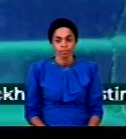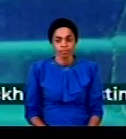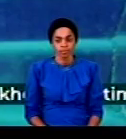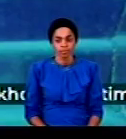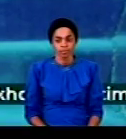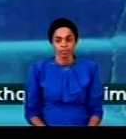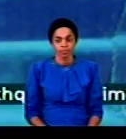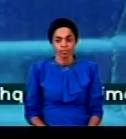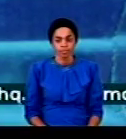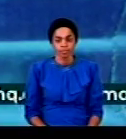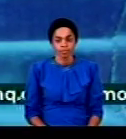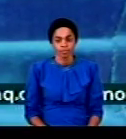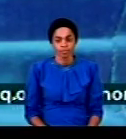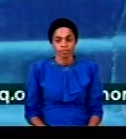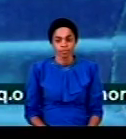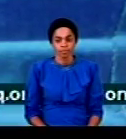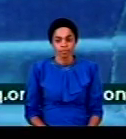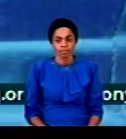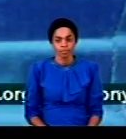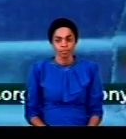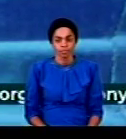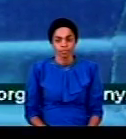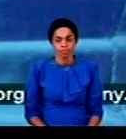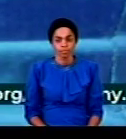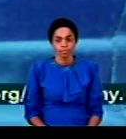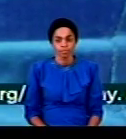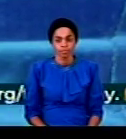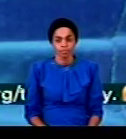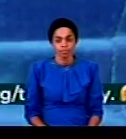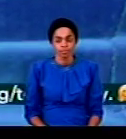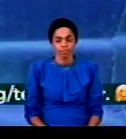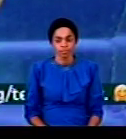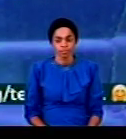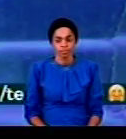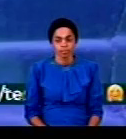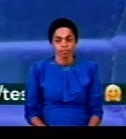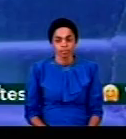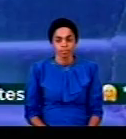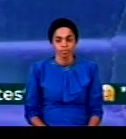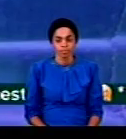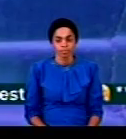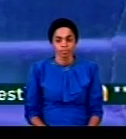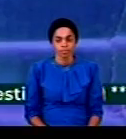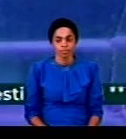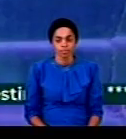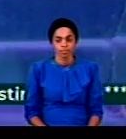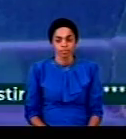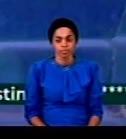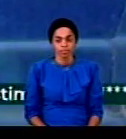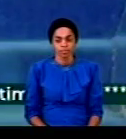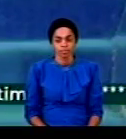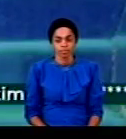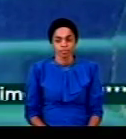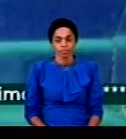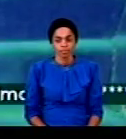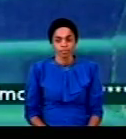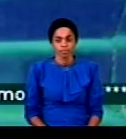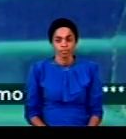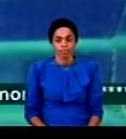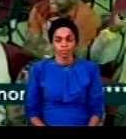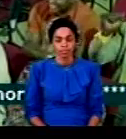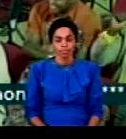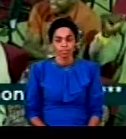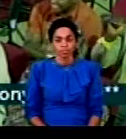shi yanzu lafiya lau zai iya gudu je koi na hallelujah praise the